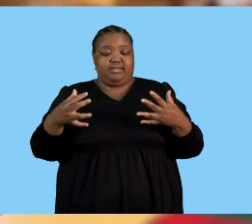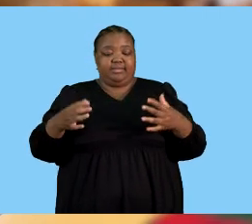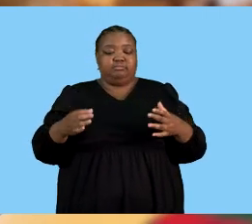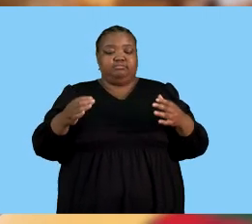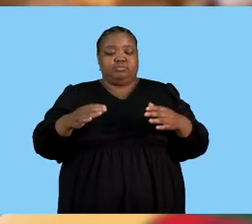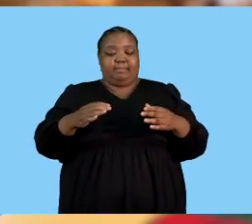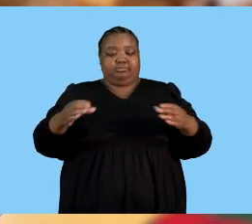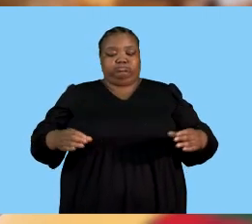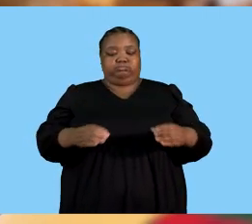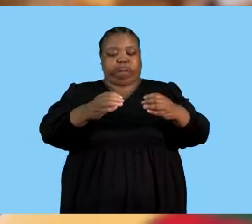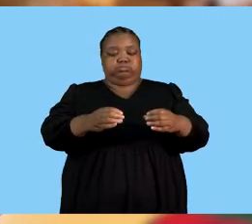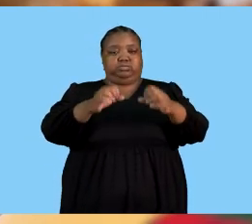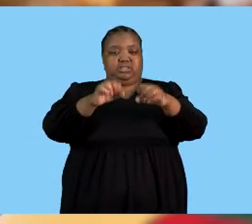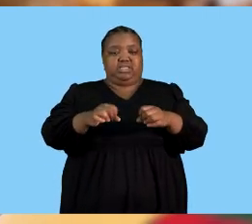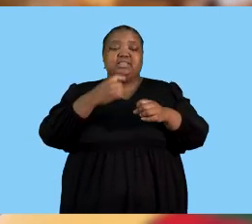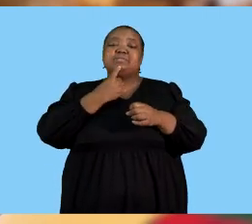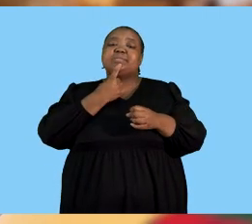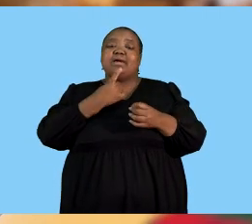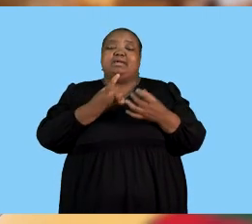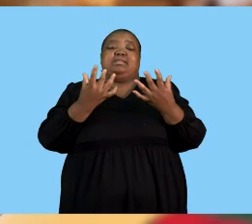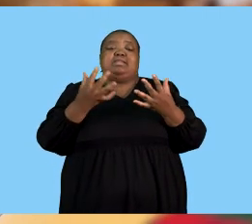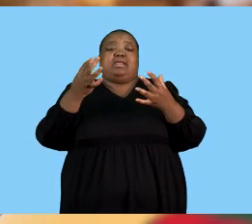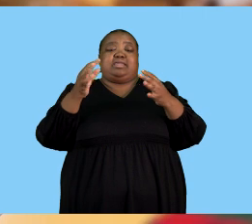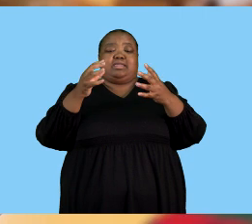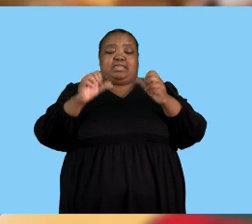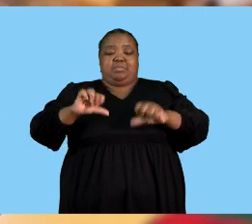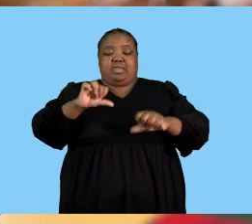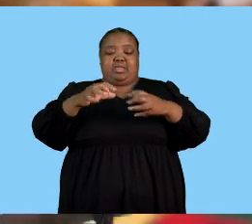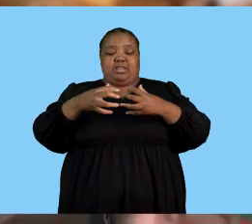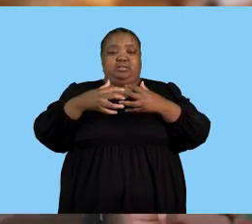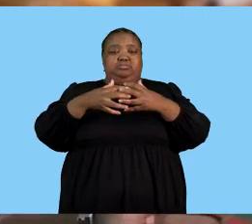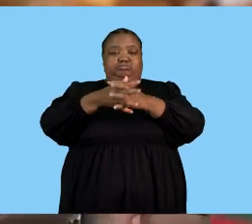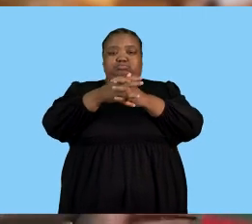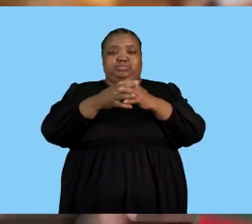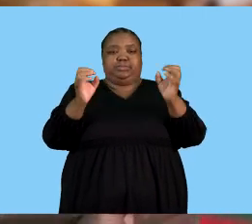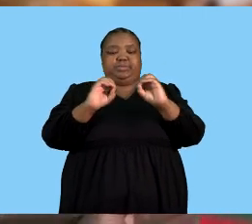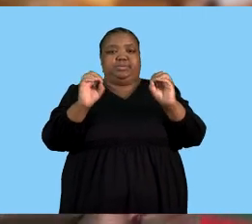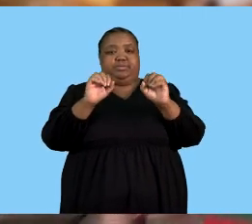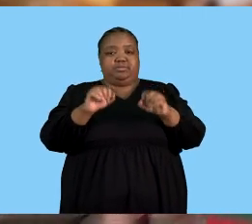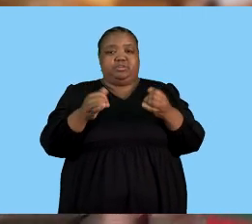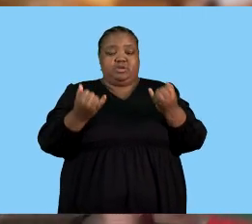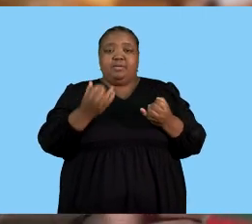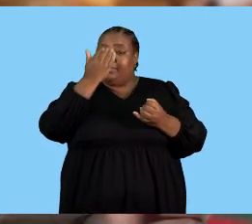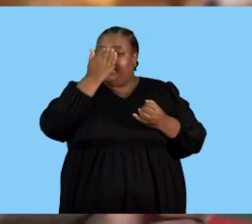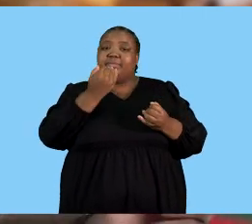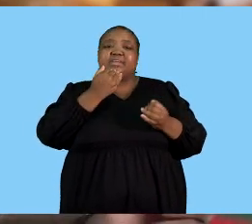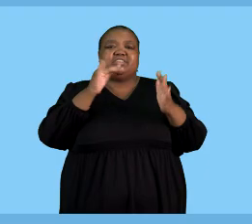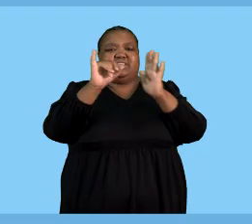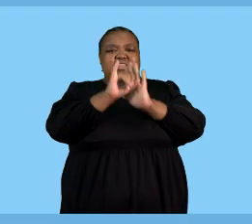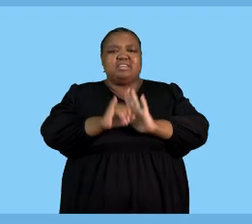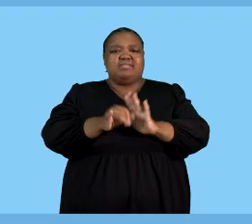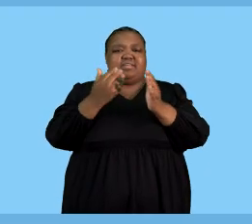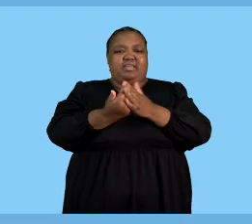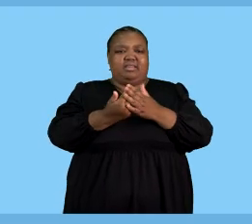place but not chemically bonded. So with that in mind, let's see if whether we can be able to identify these pictures